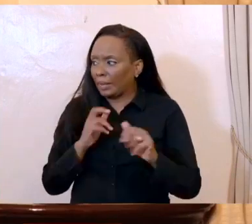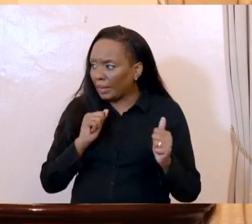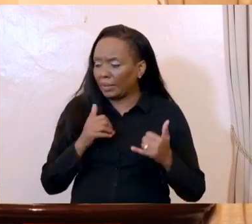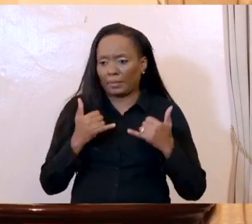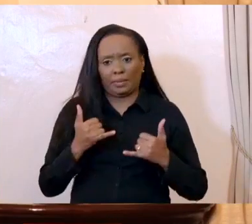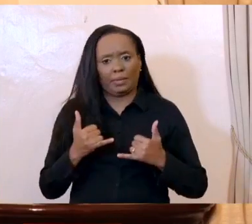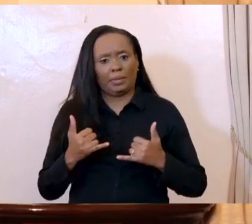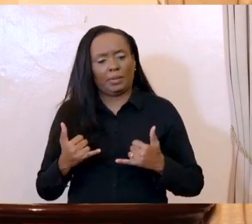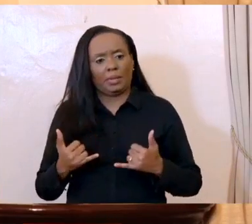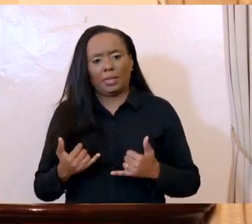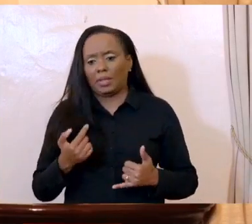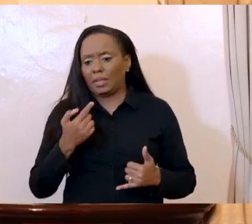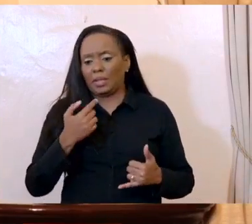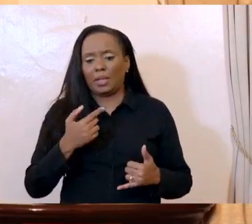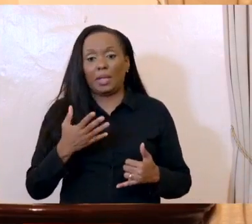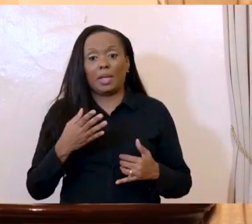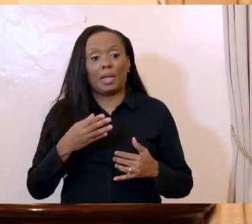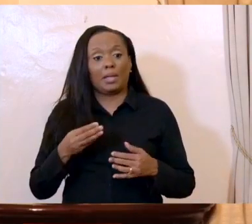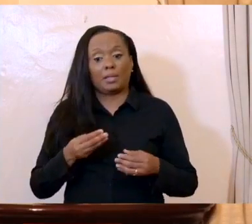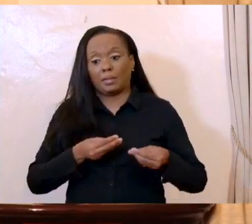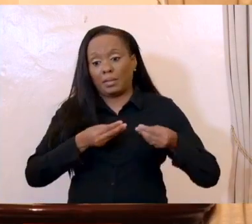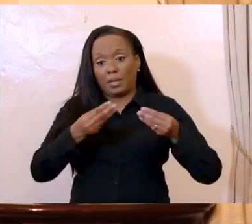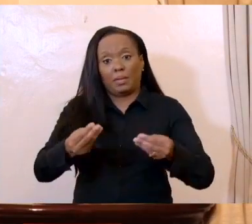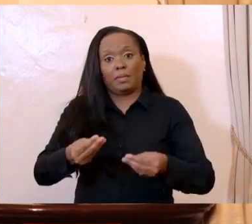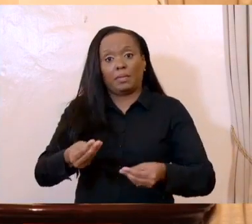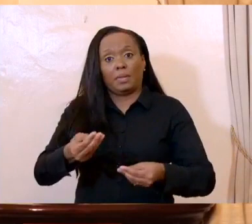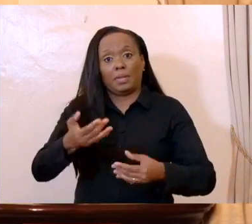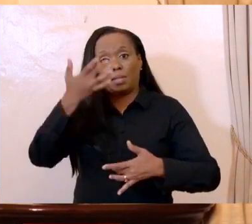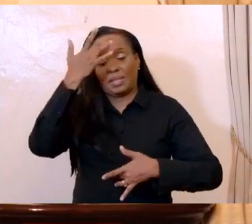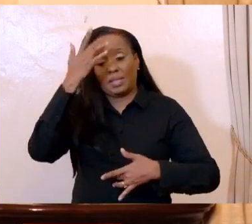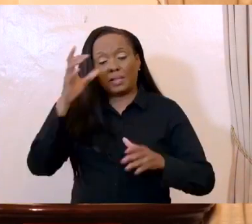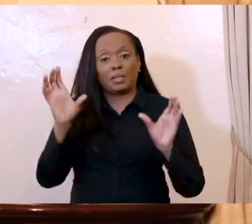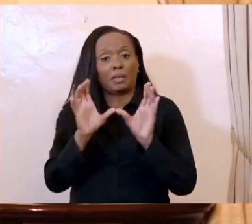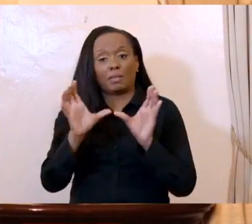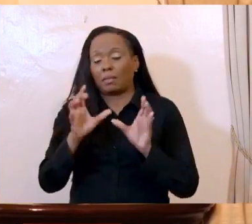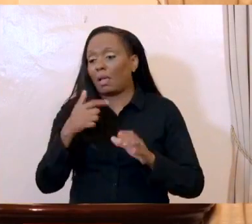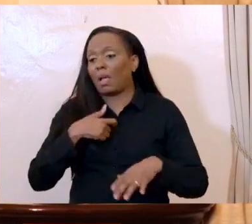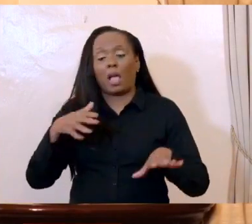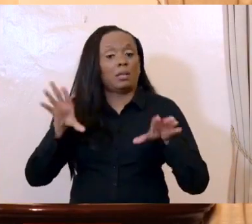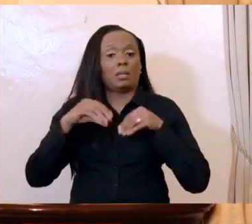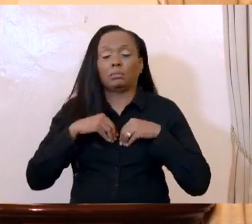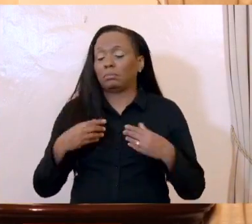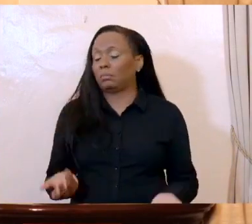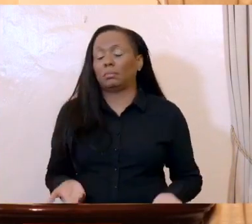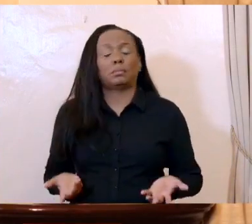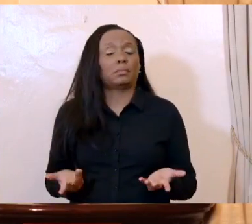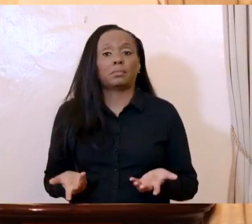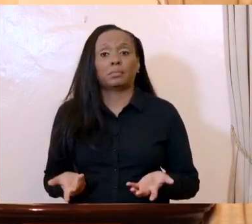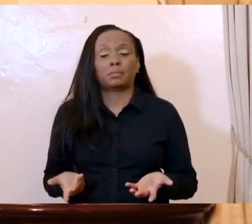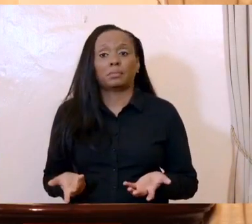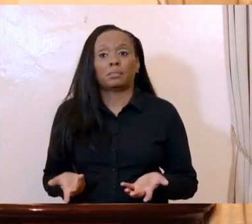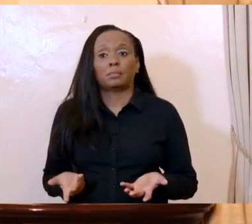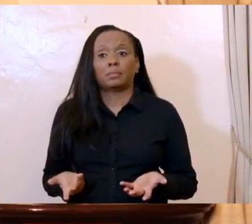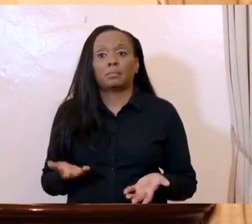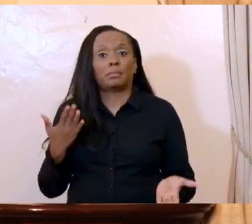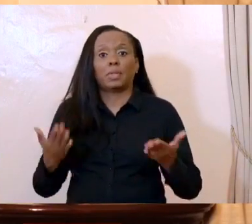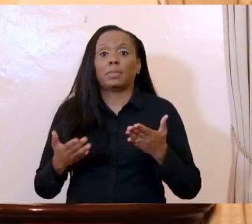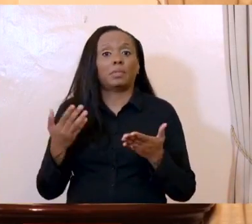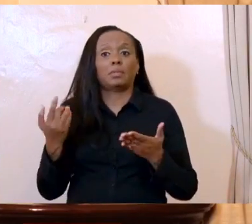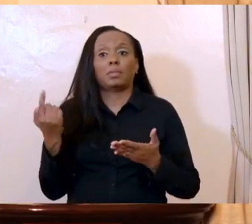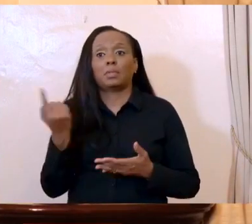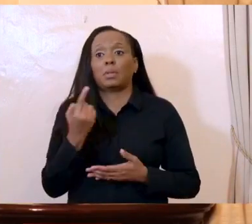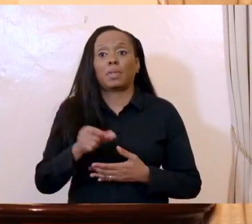today and sends in a sick certificate tomorrow, I have to accept that as what it is, that something else is wrong with